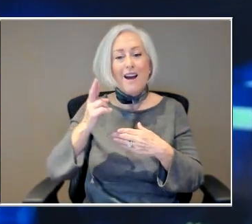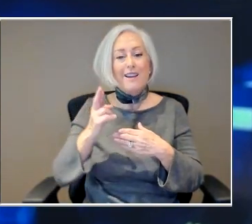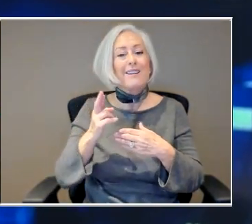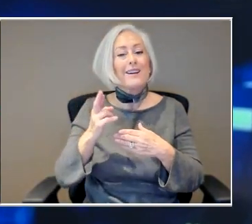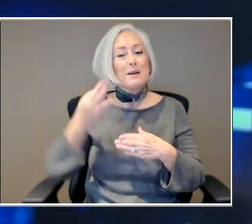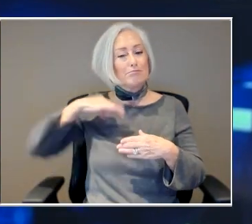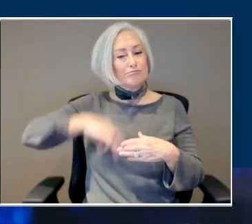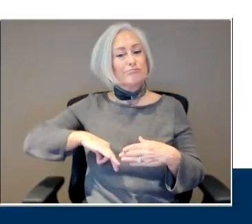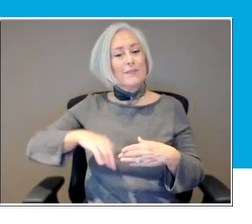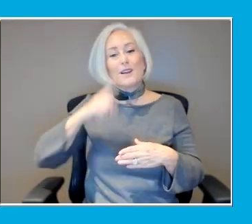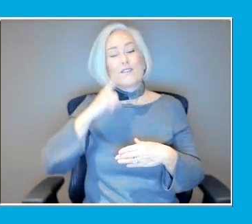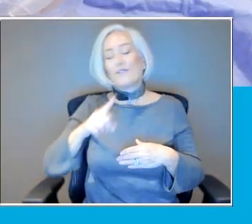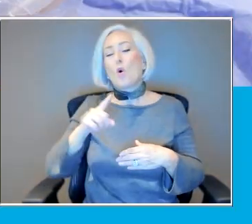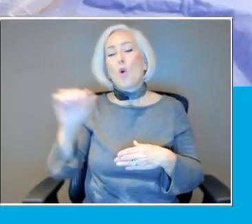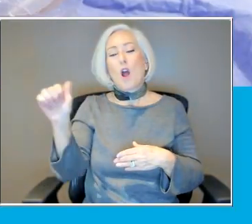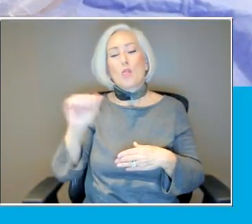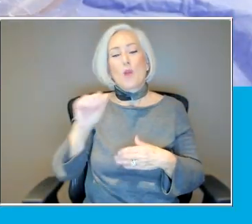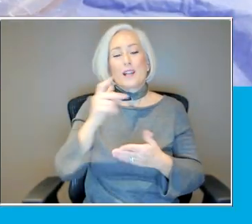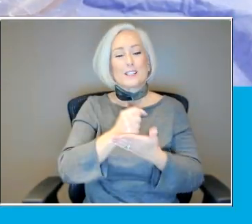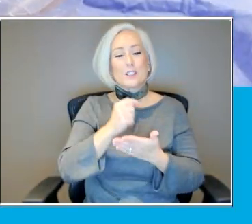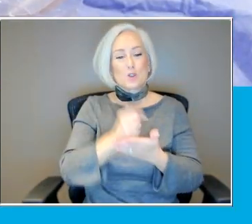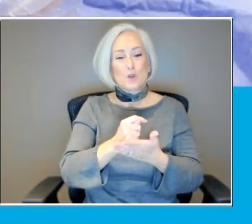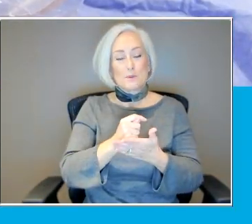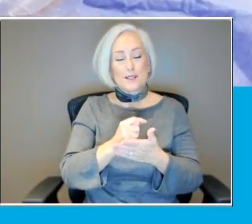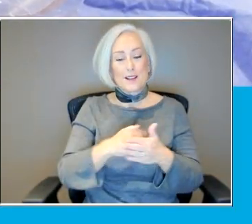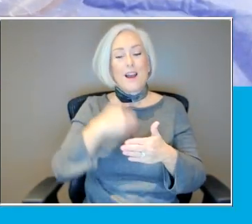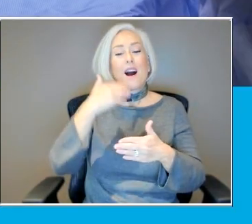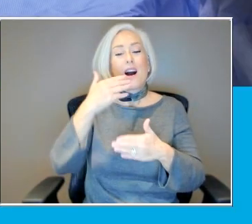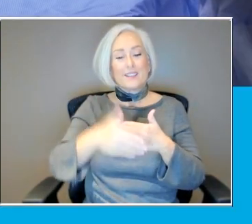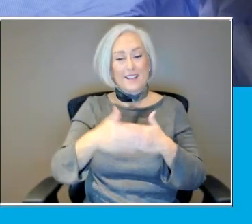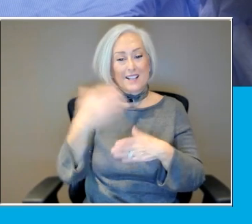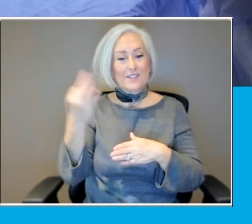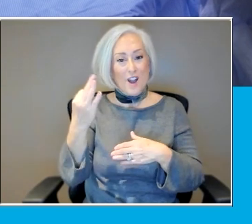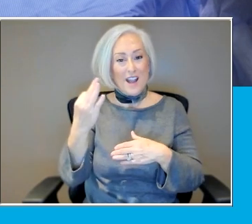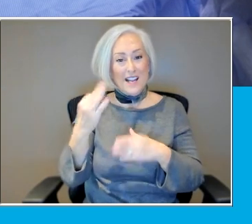next Morning Medical Update, the less invasive